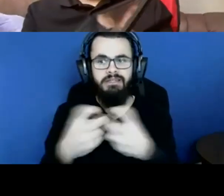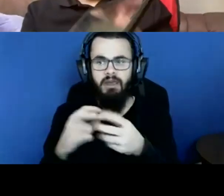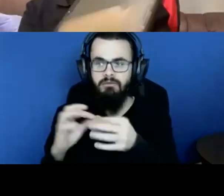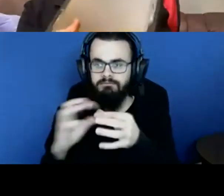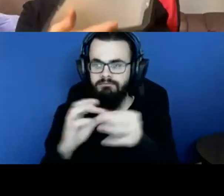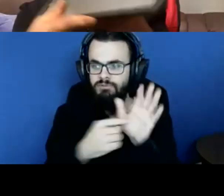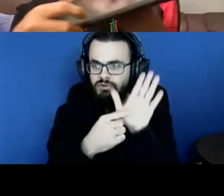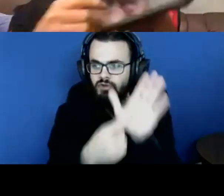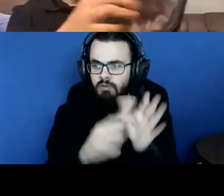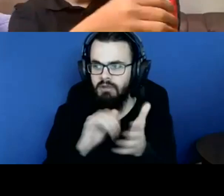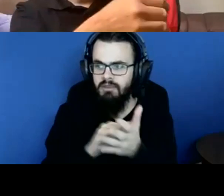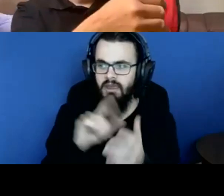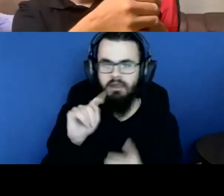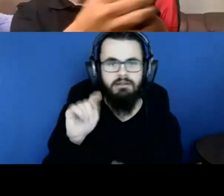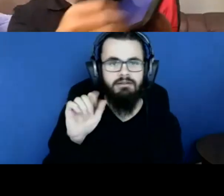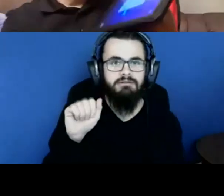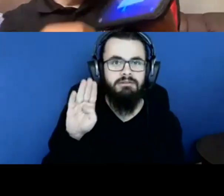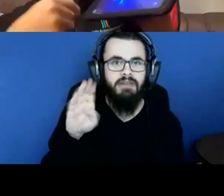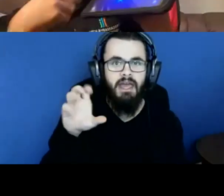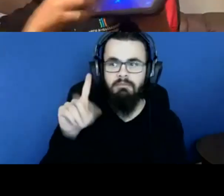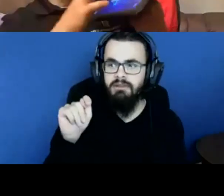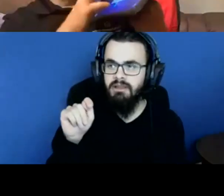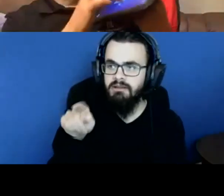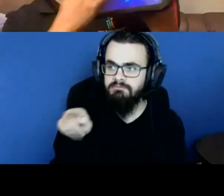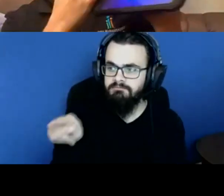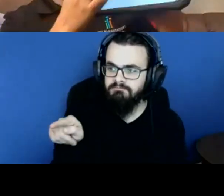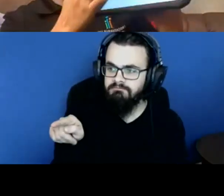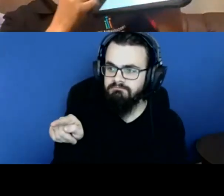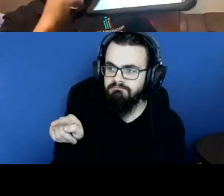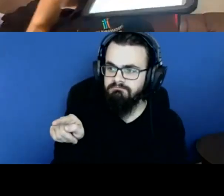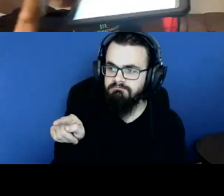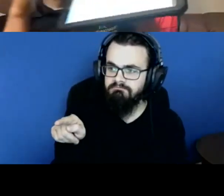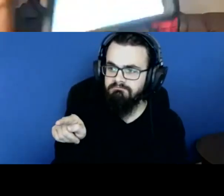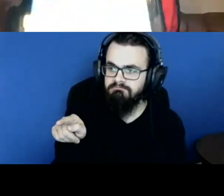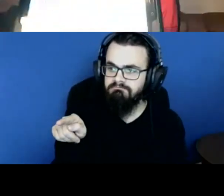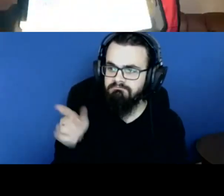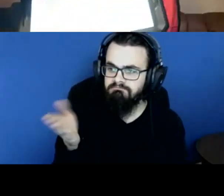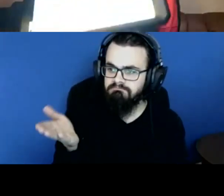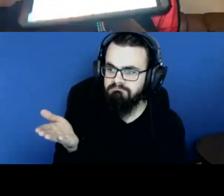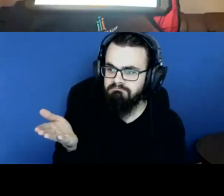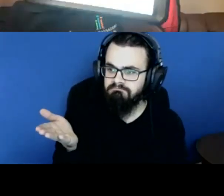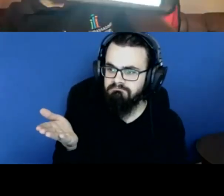this little pad, which, it